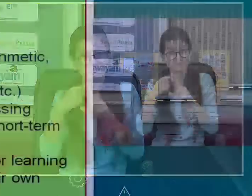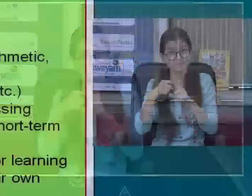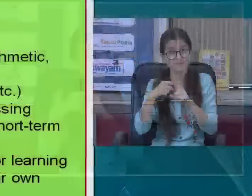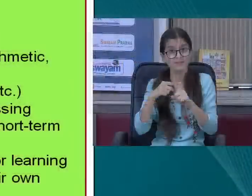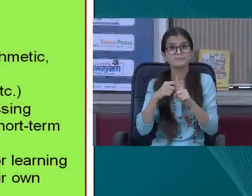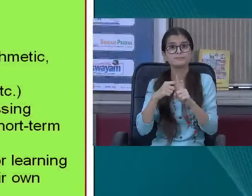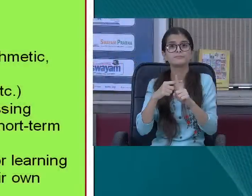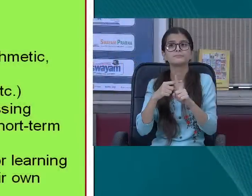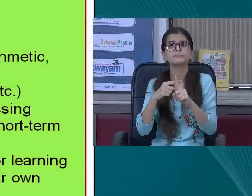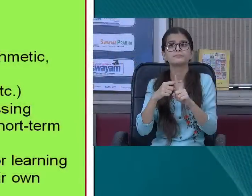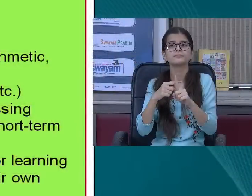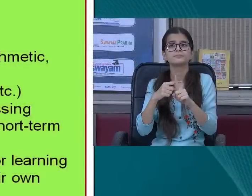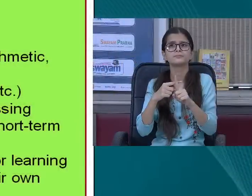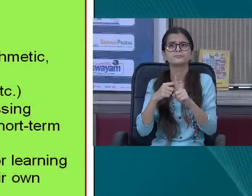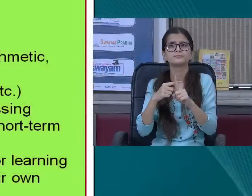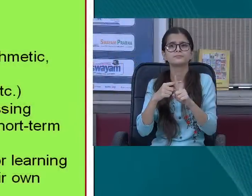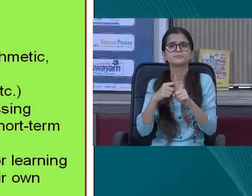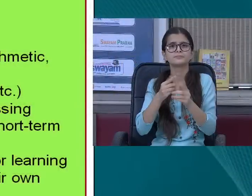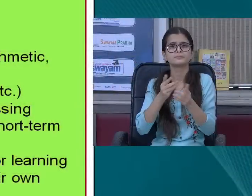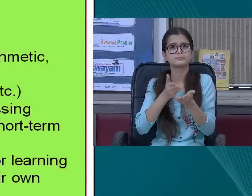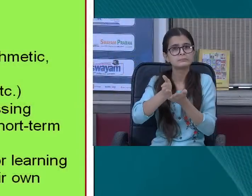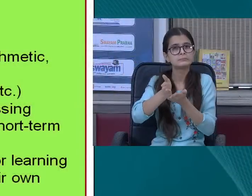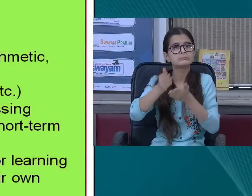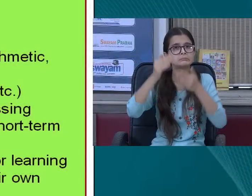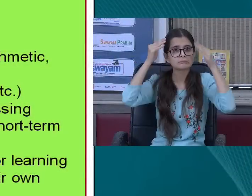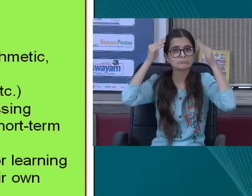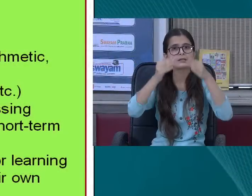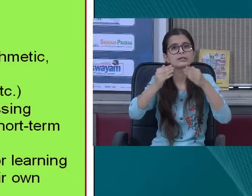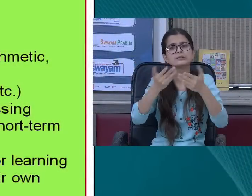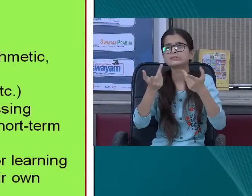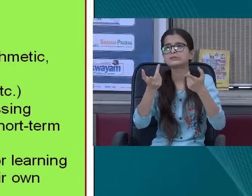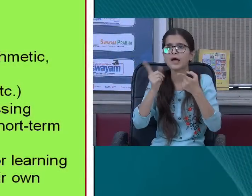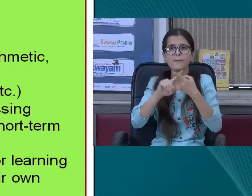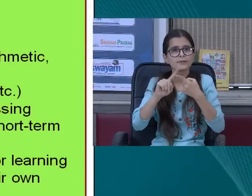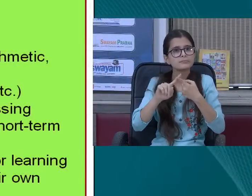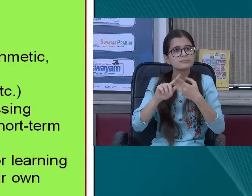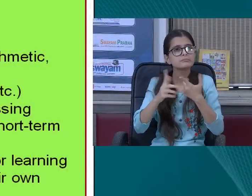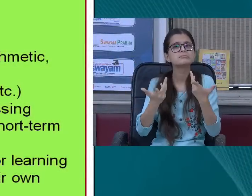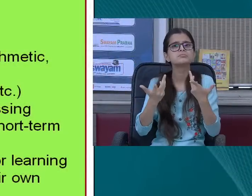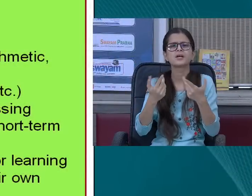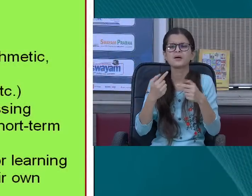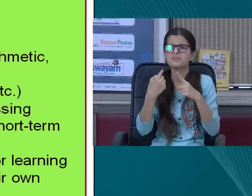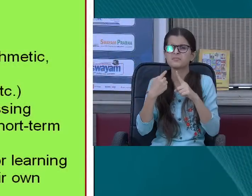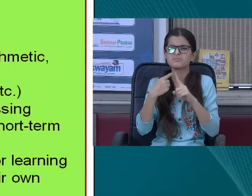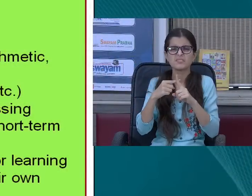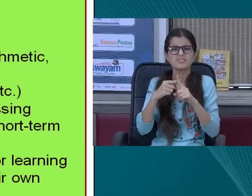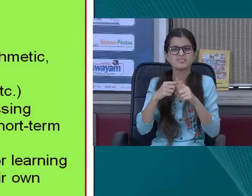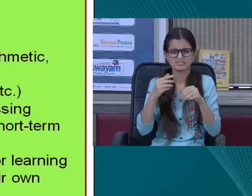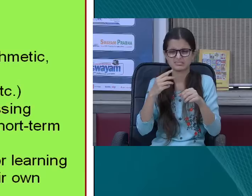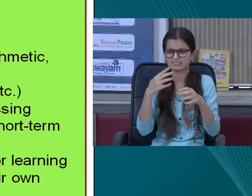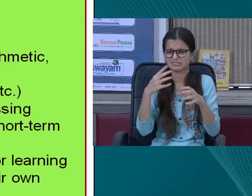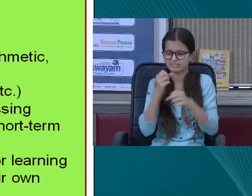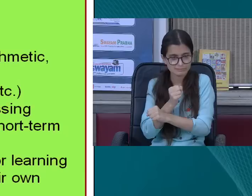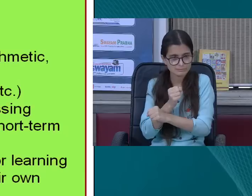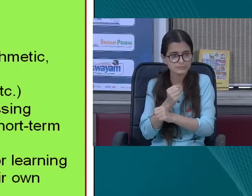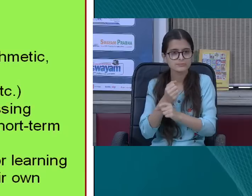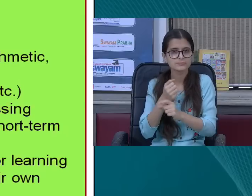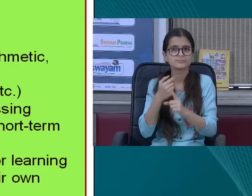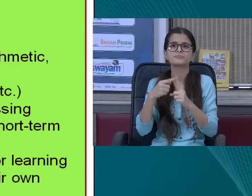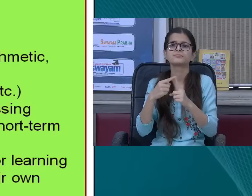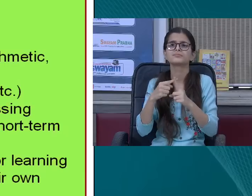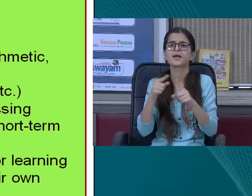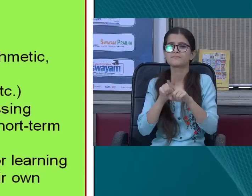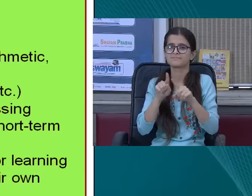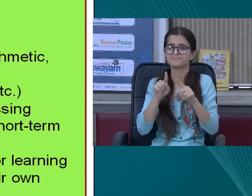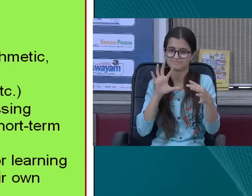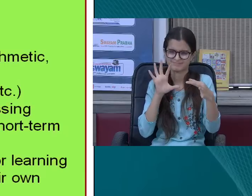can't pay attention for a required amount of time. And as I already told, they have fine motor